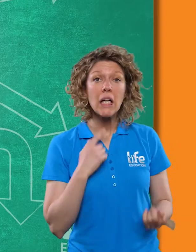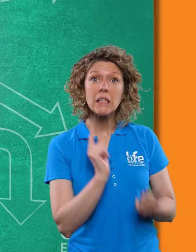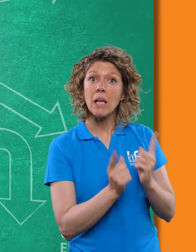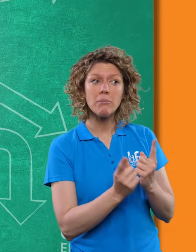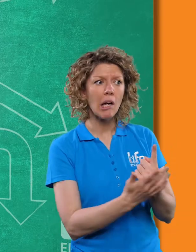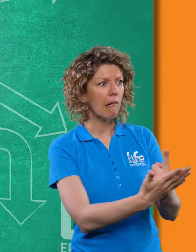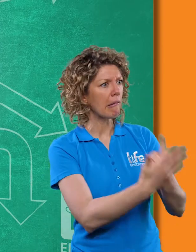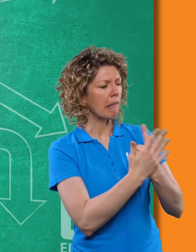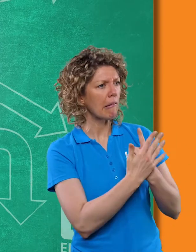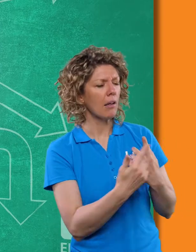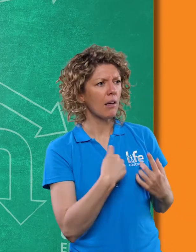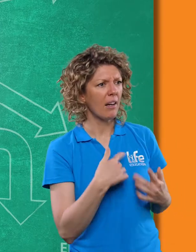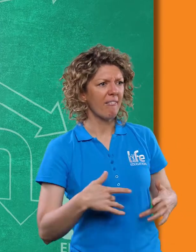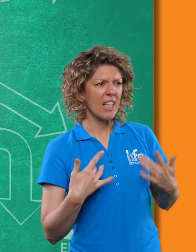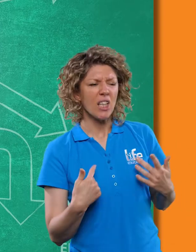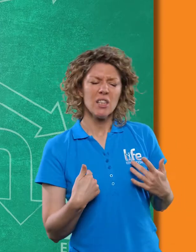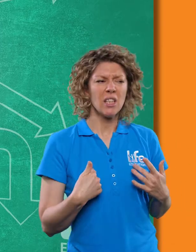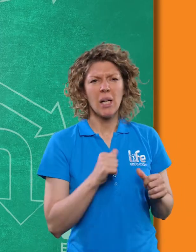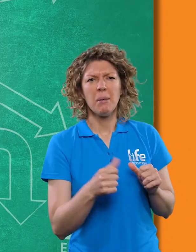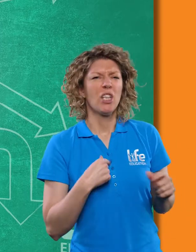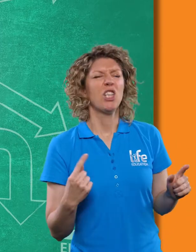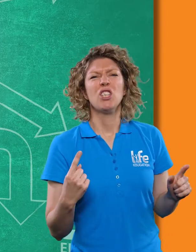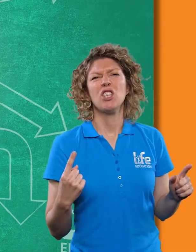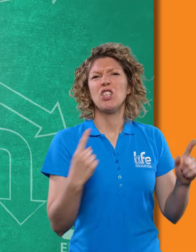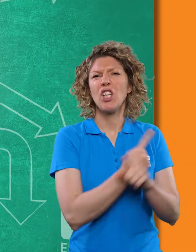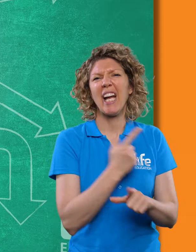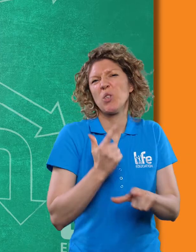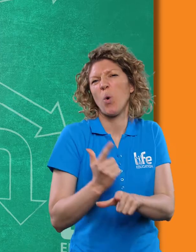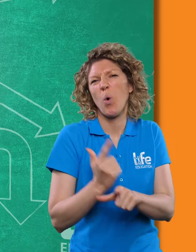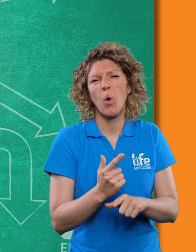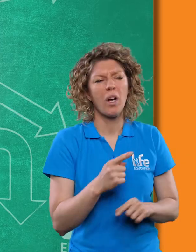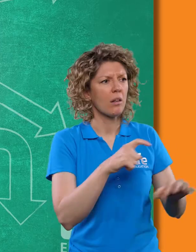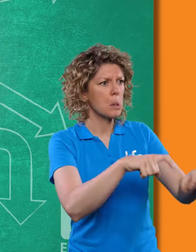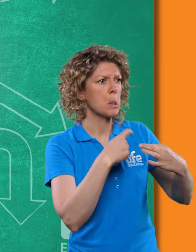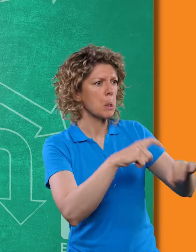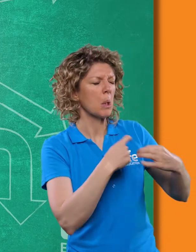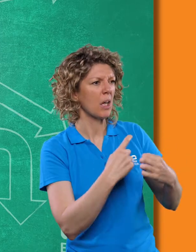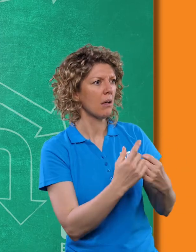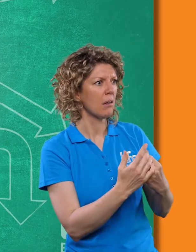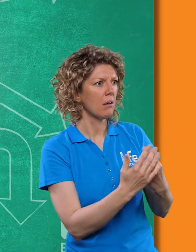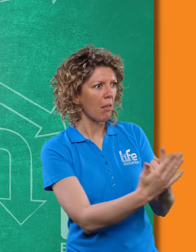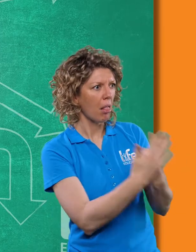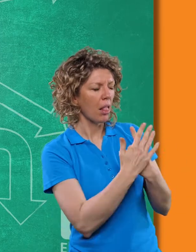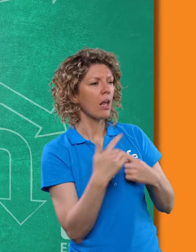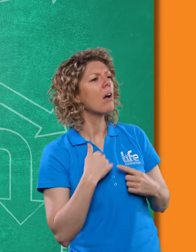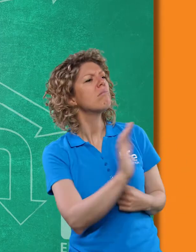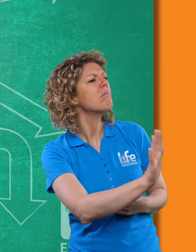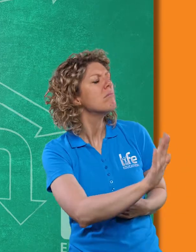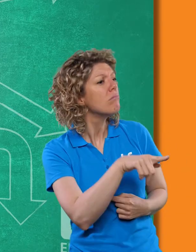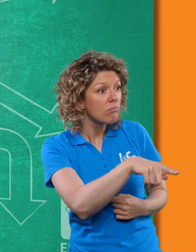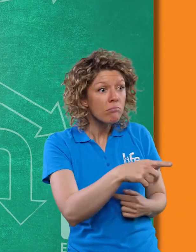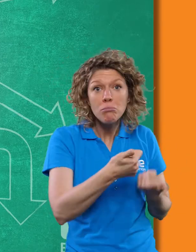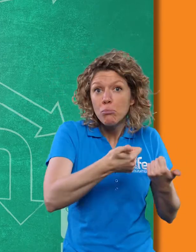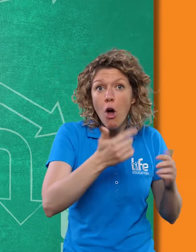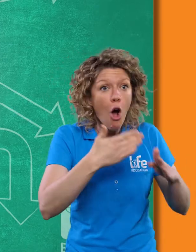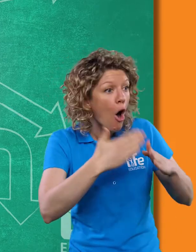peer pressure by changing the subject. For example, if they ask me to take something, I'll just ask them if they did